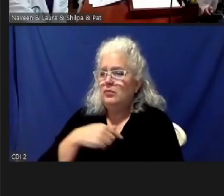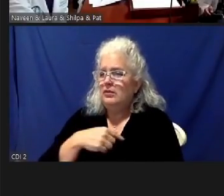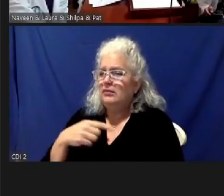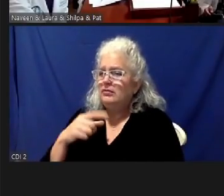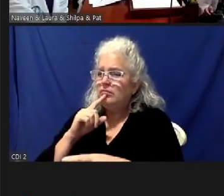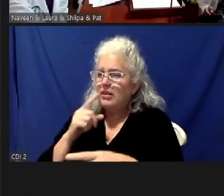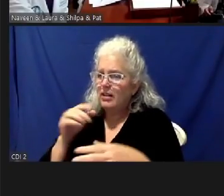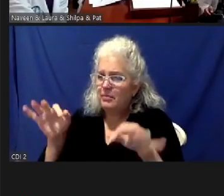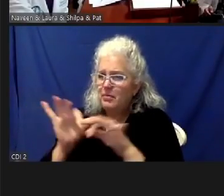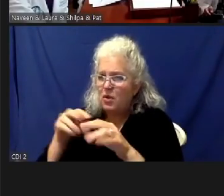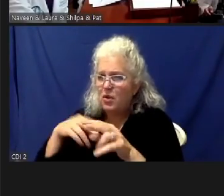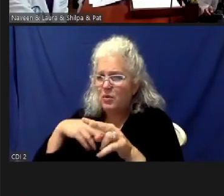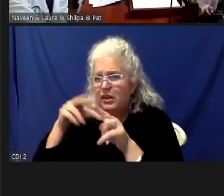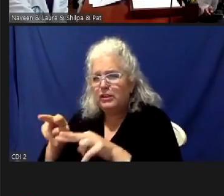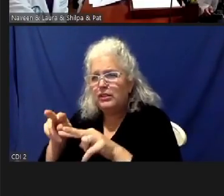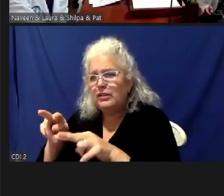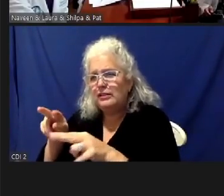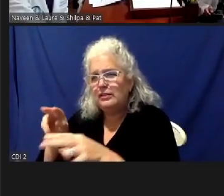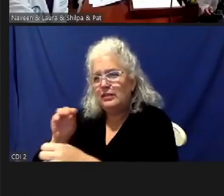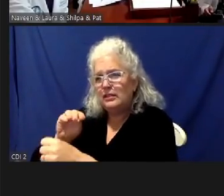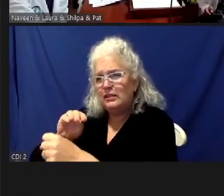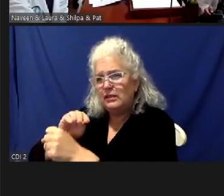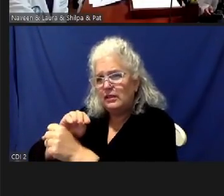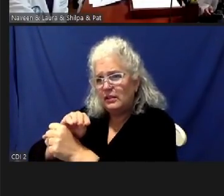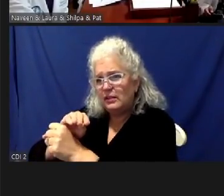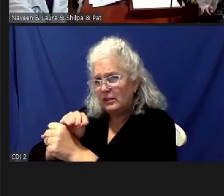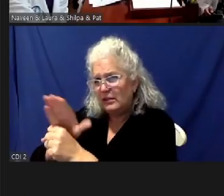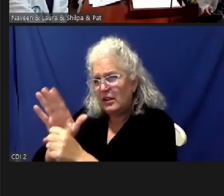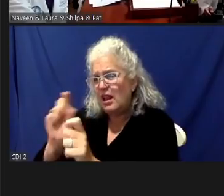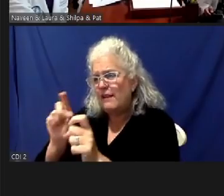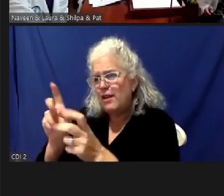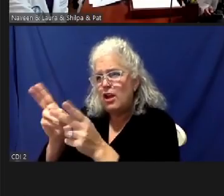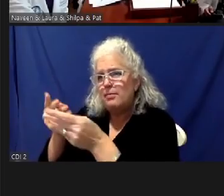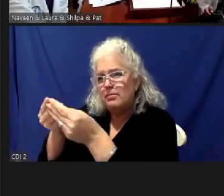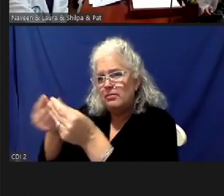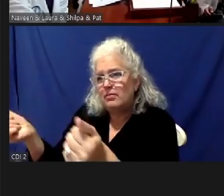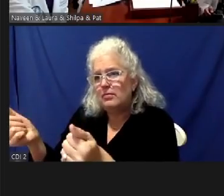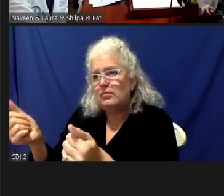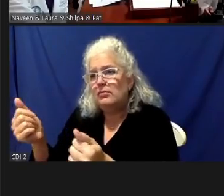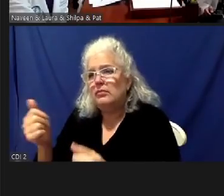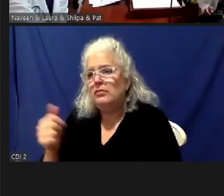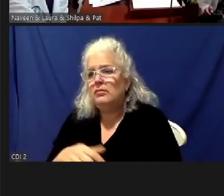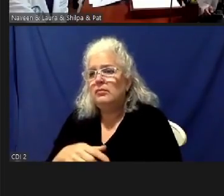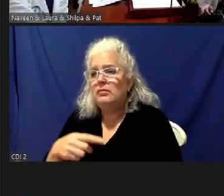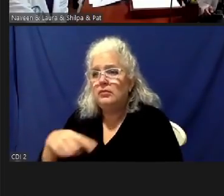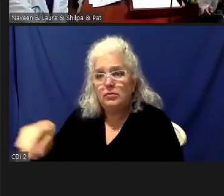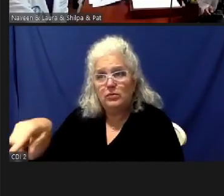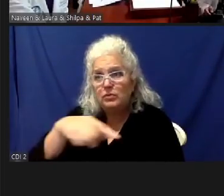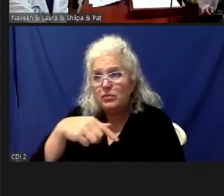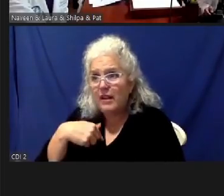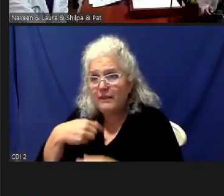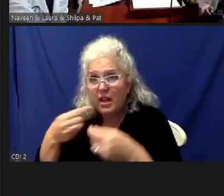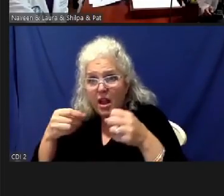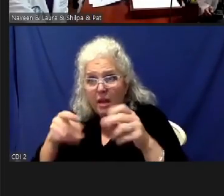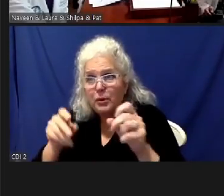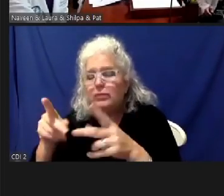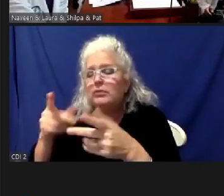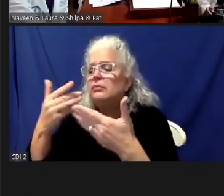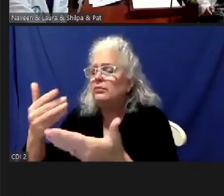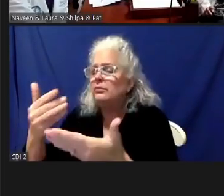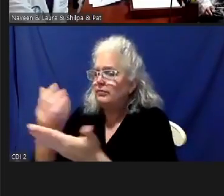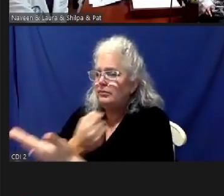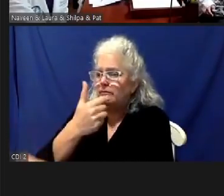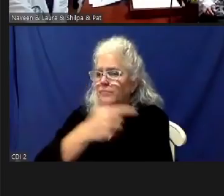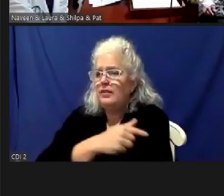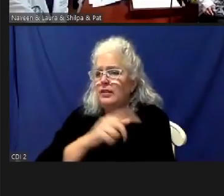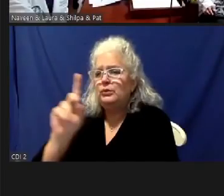vaccine when you get your chance. Thank you. That's helpful. Let's see, we